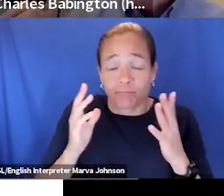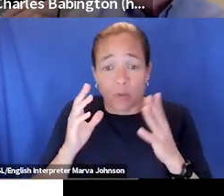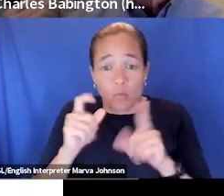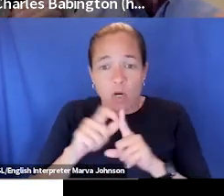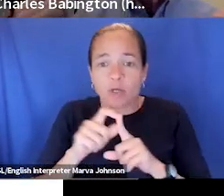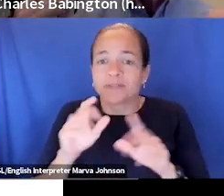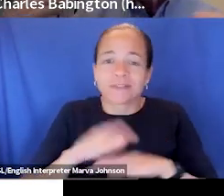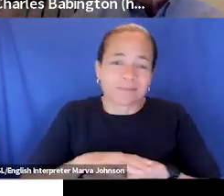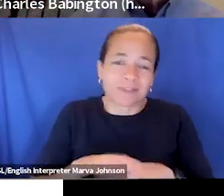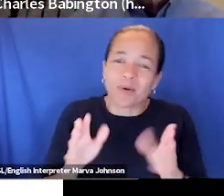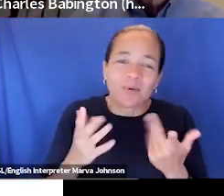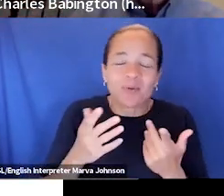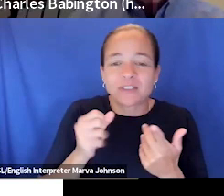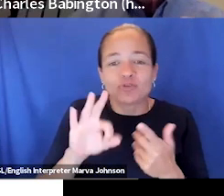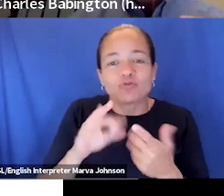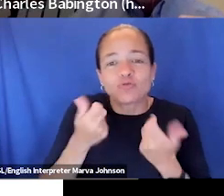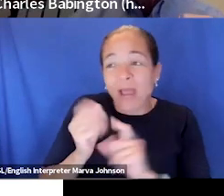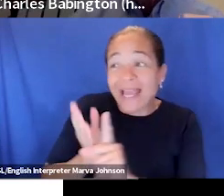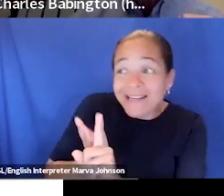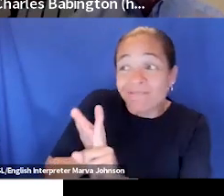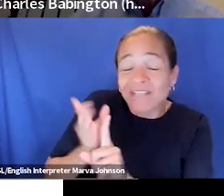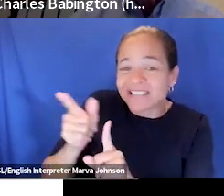of it if you can, but if you can't for the marketing